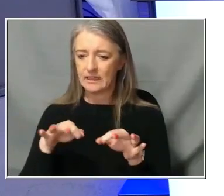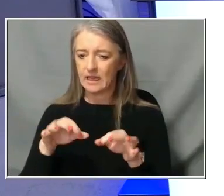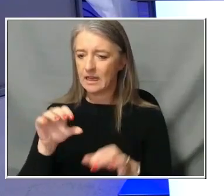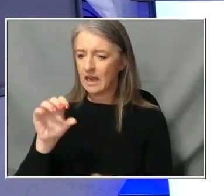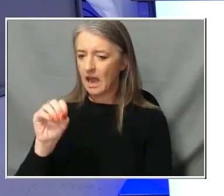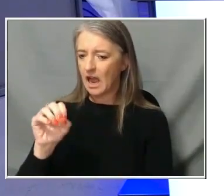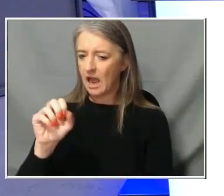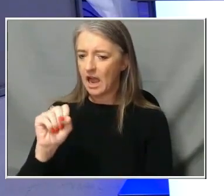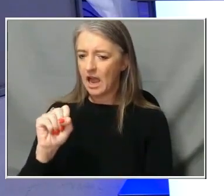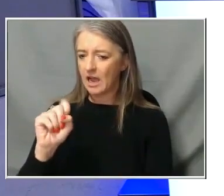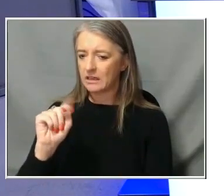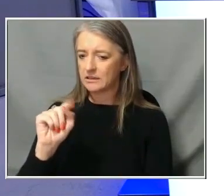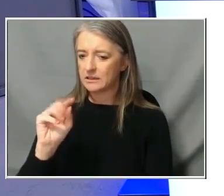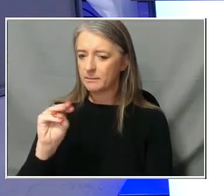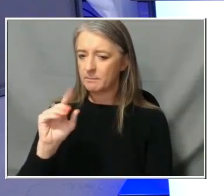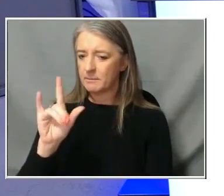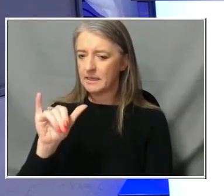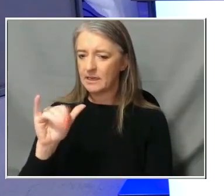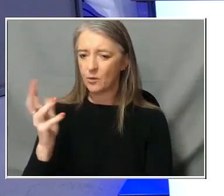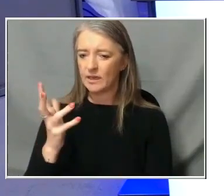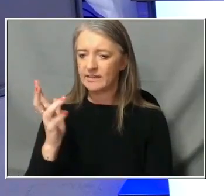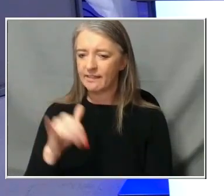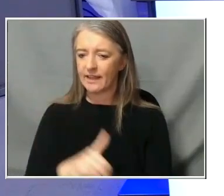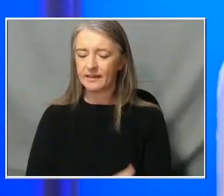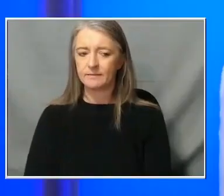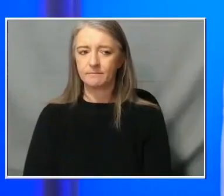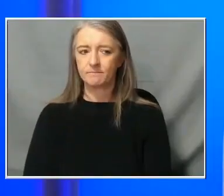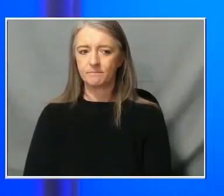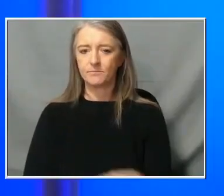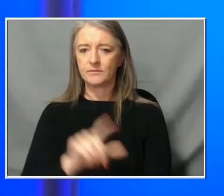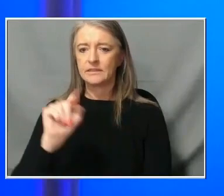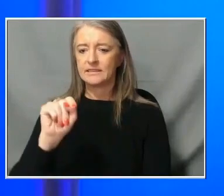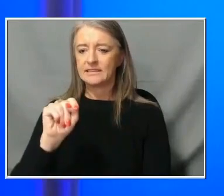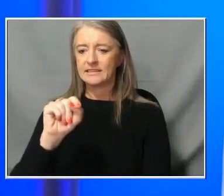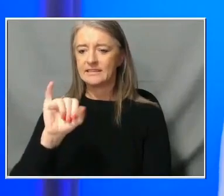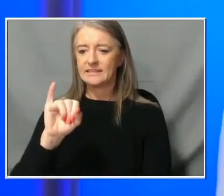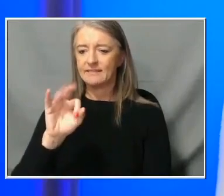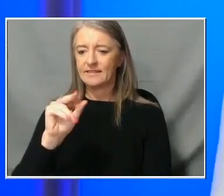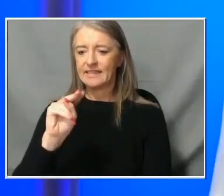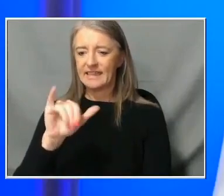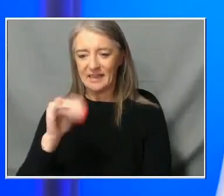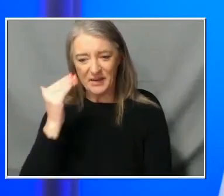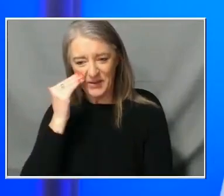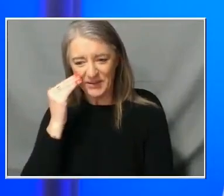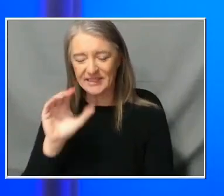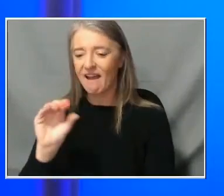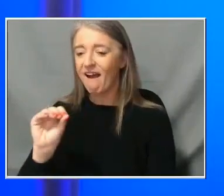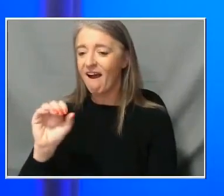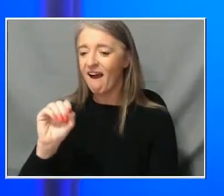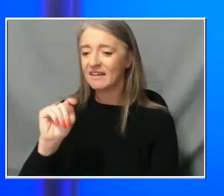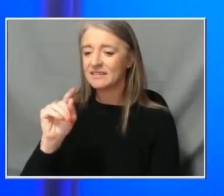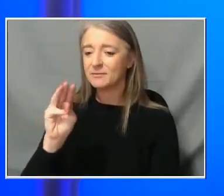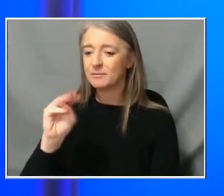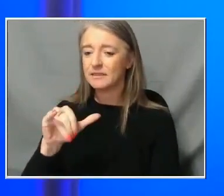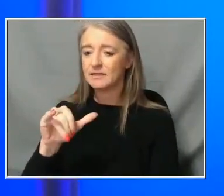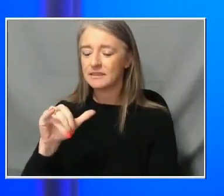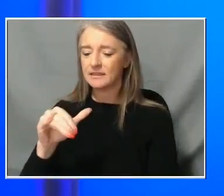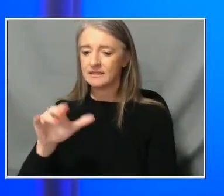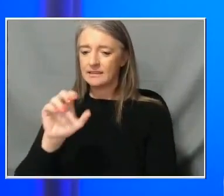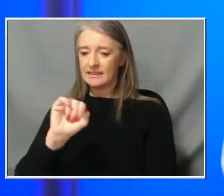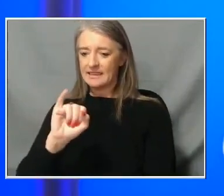Oh, yeah. What is an ostomy? Tiffany knows. So an ostomy is where we bring your intestines to the